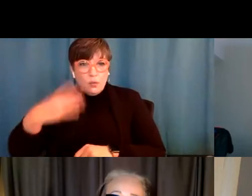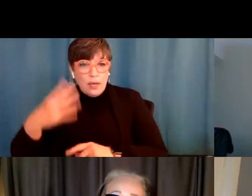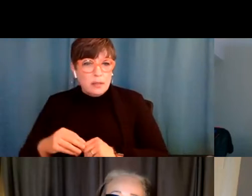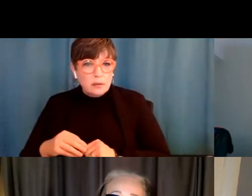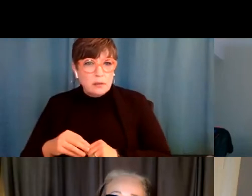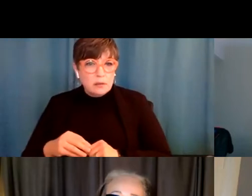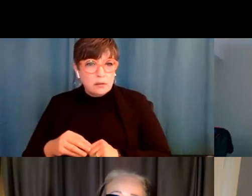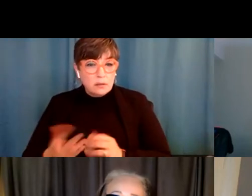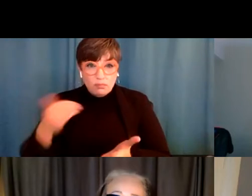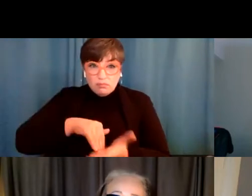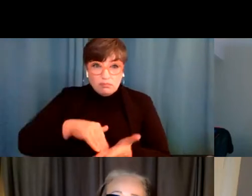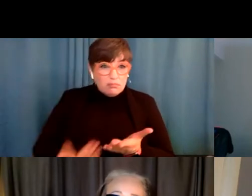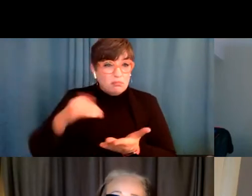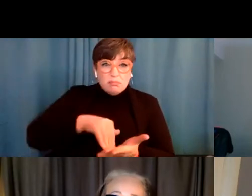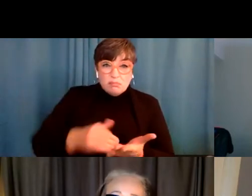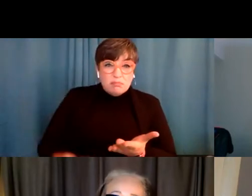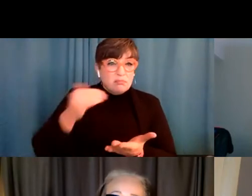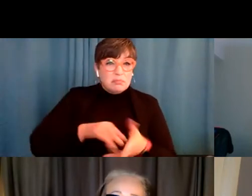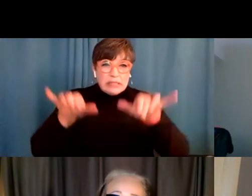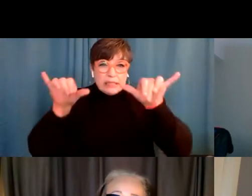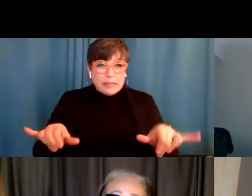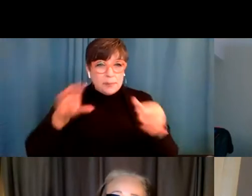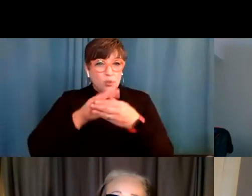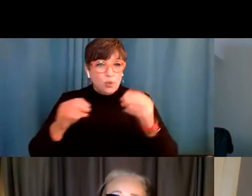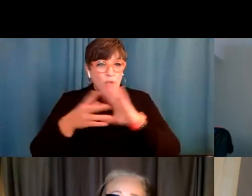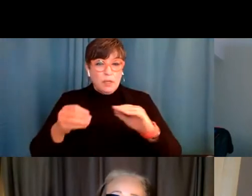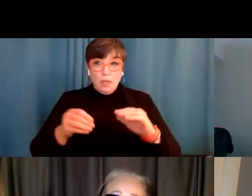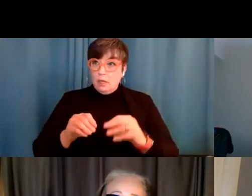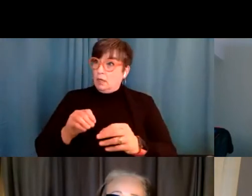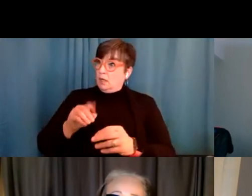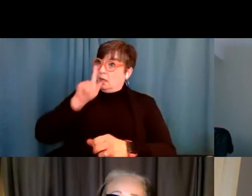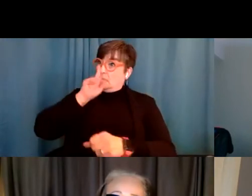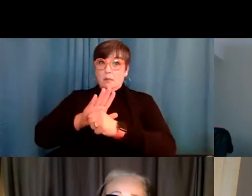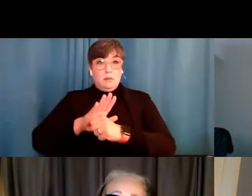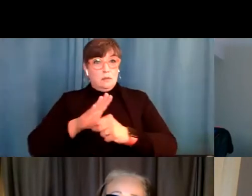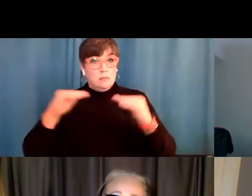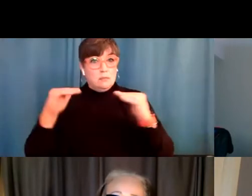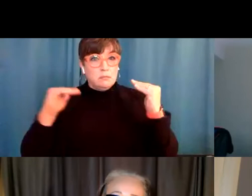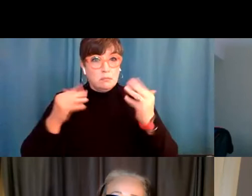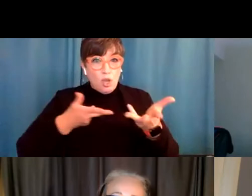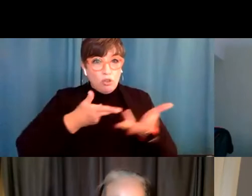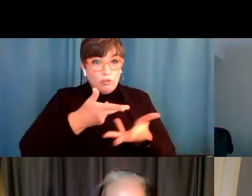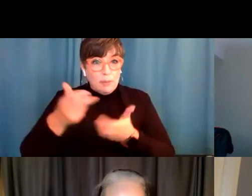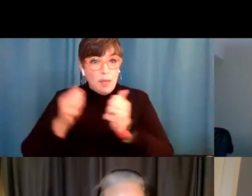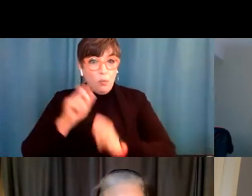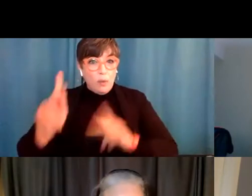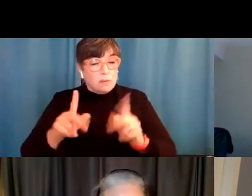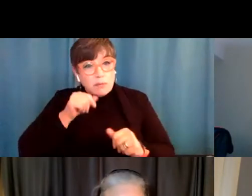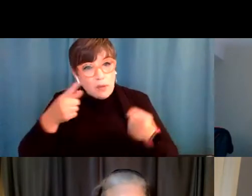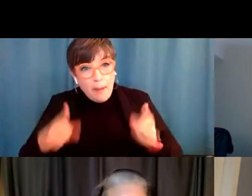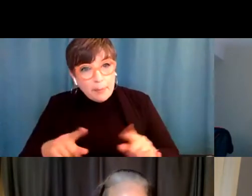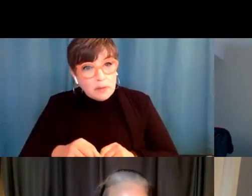falls short of honoring its commitment to the equitable treatment of all its citizens. For example, patterns